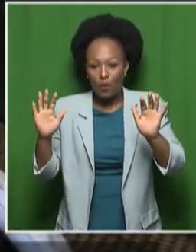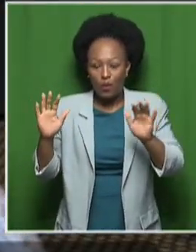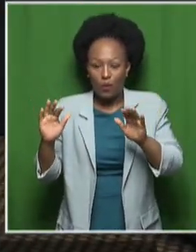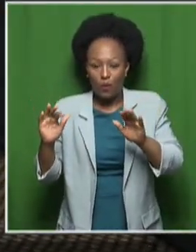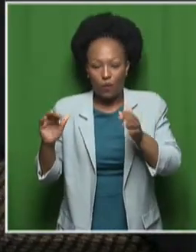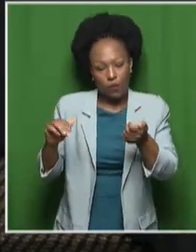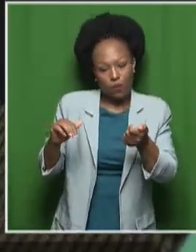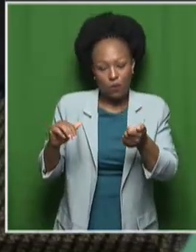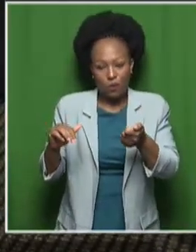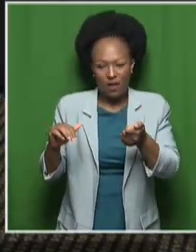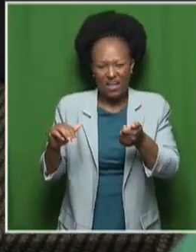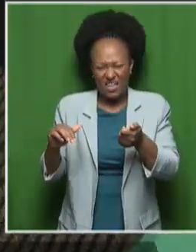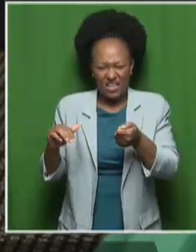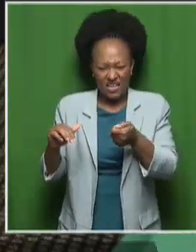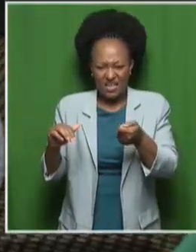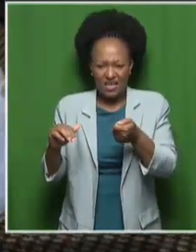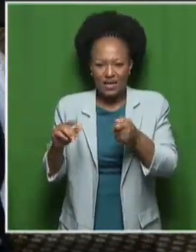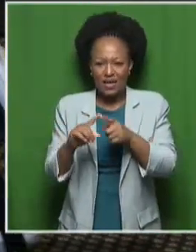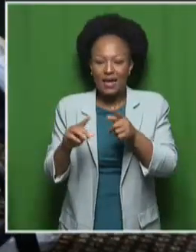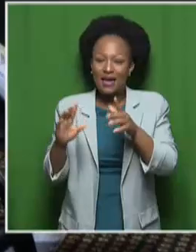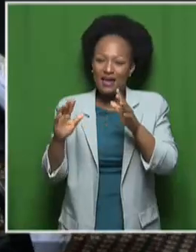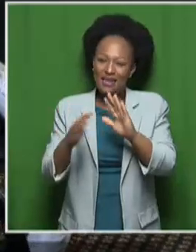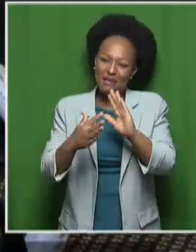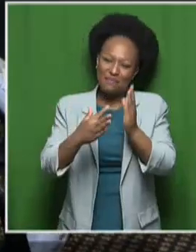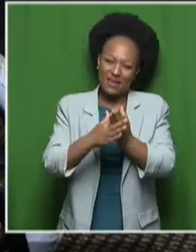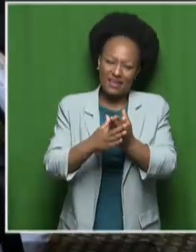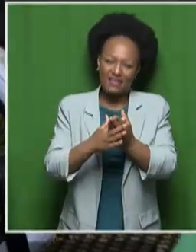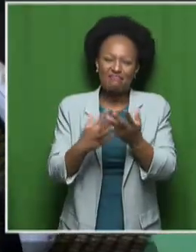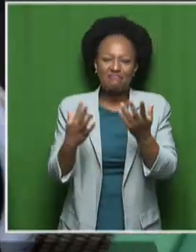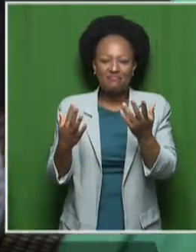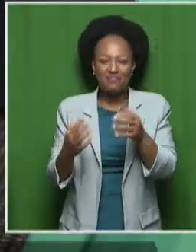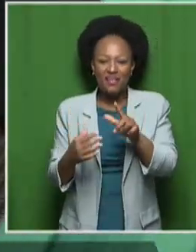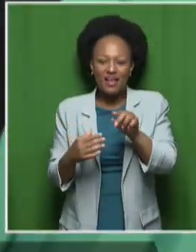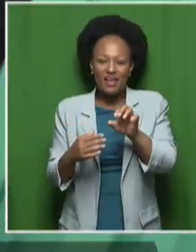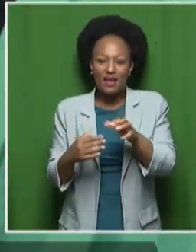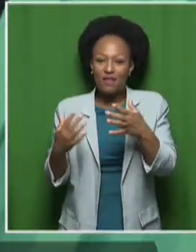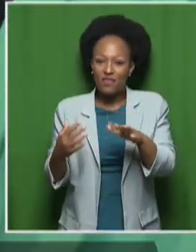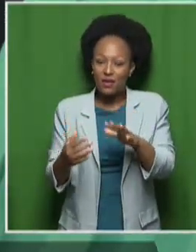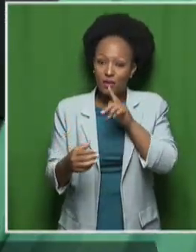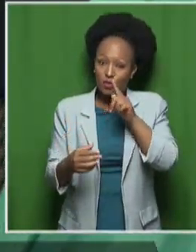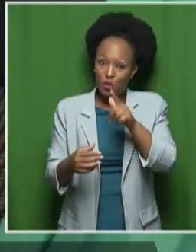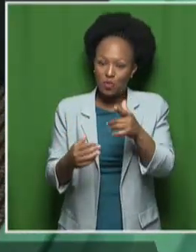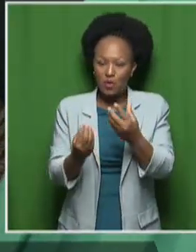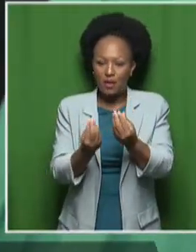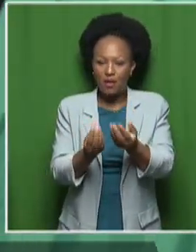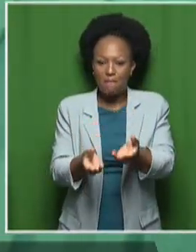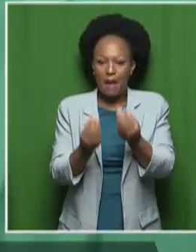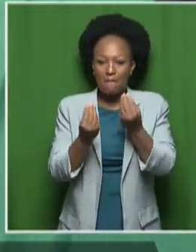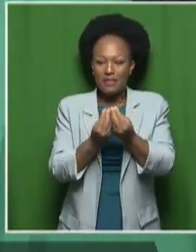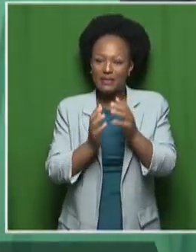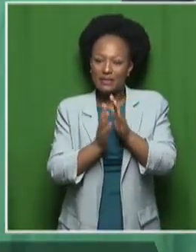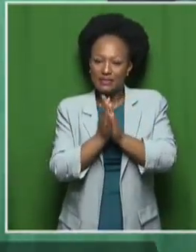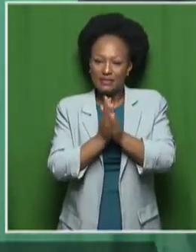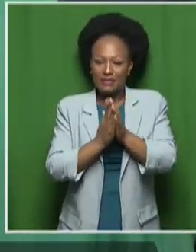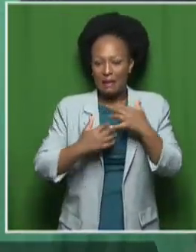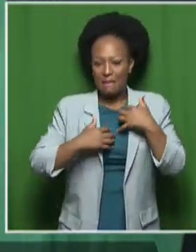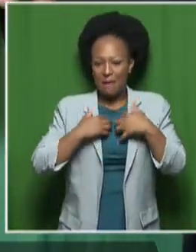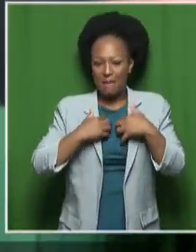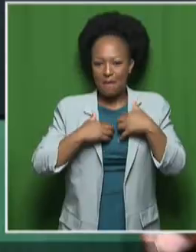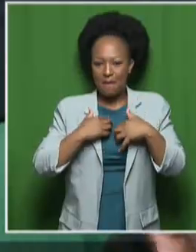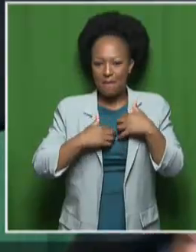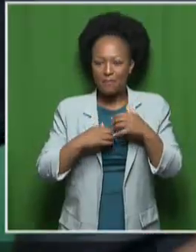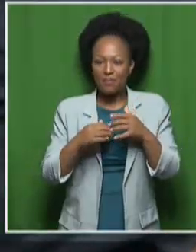Yeah, okay. And this is how we lead you to the break, Leanne. I told you we're going to find some fascinating things for you.